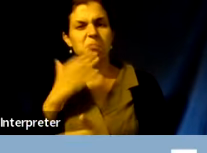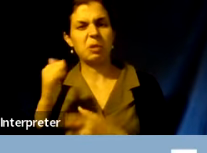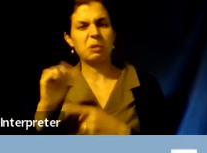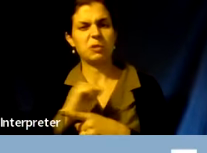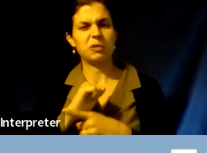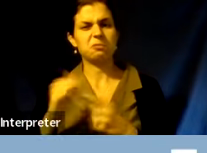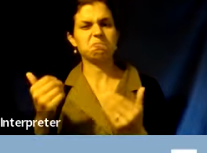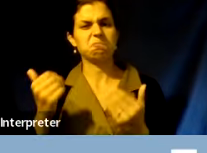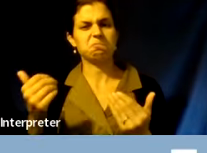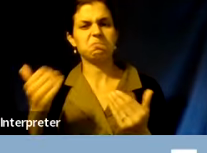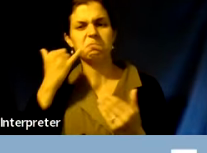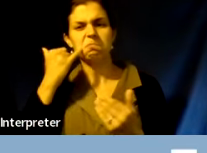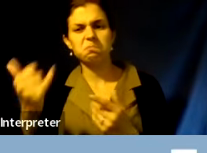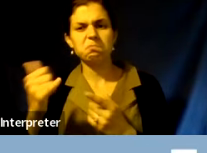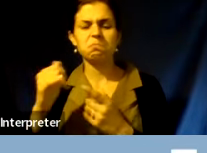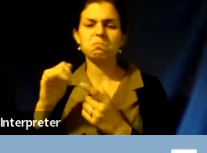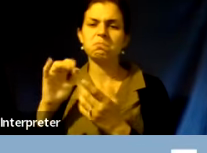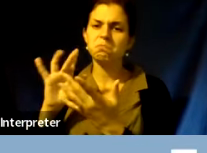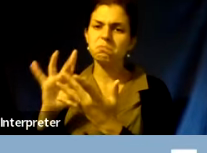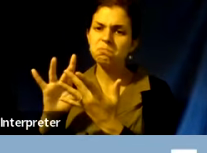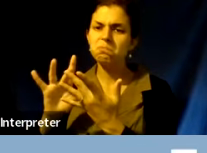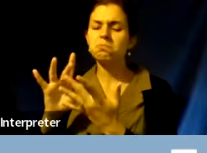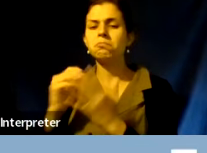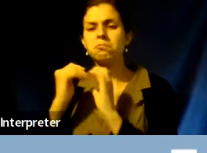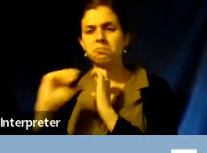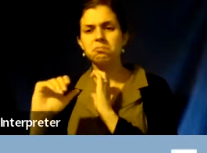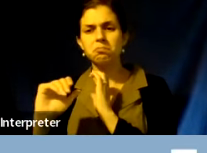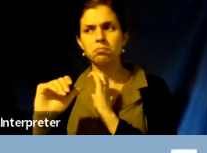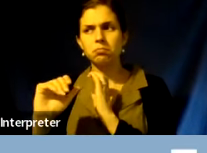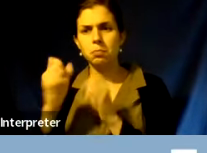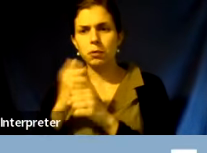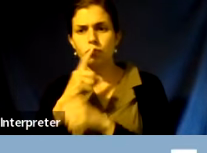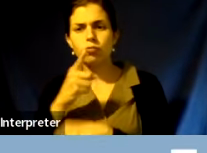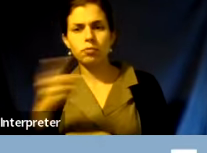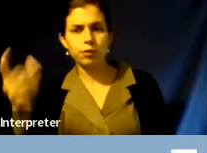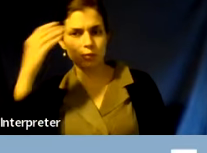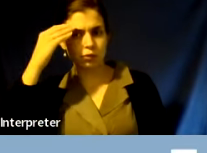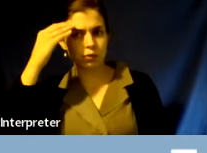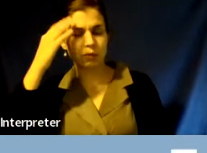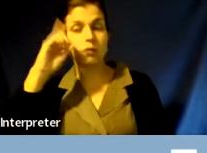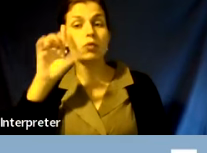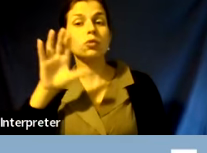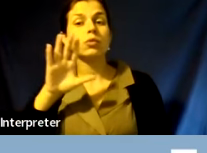in multiple ways and ensure that they're aware of it. It's for your students' safety.